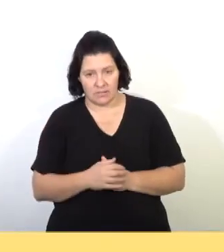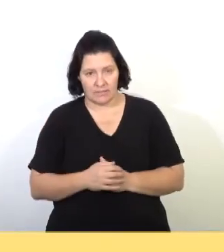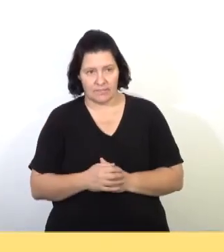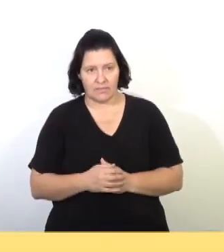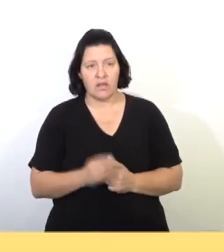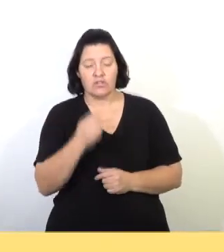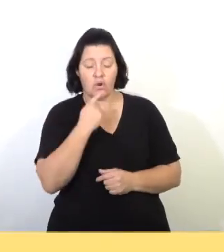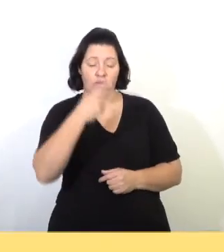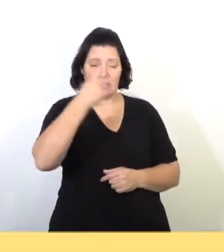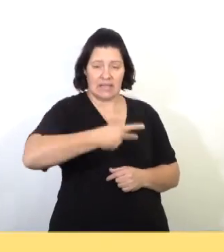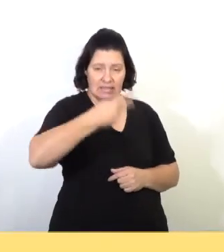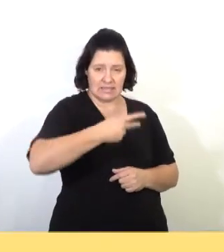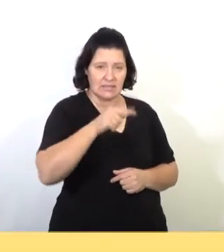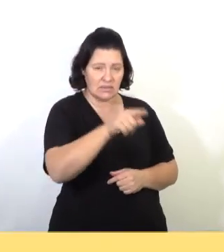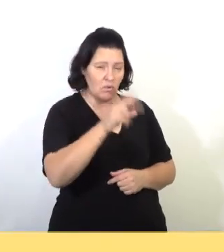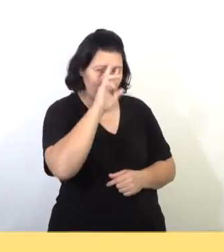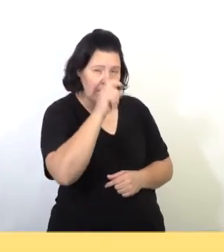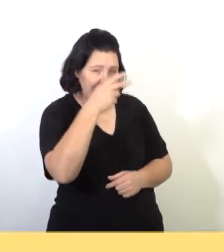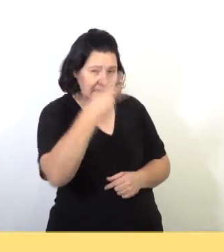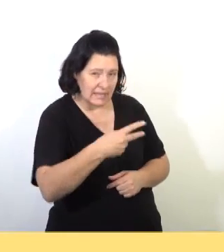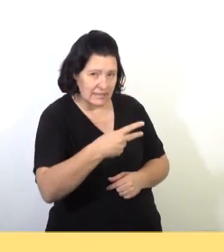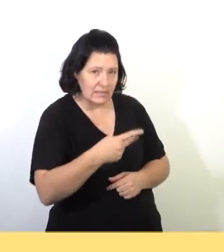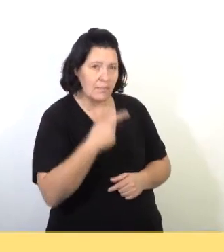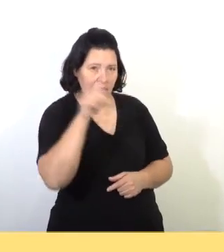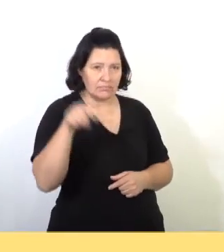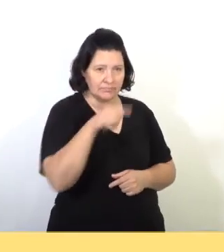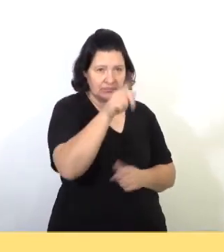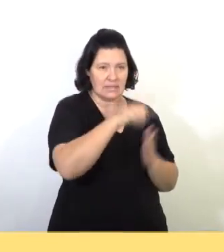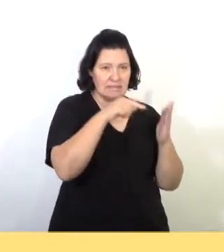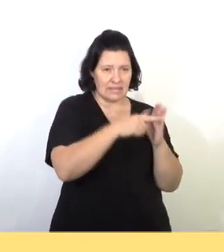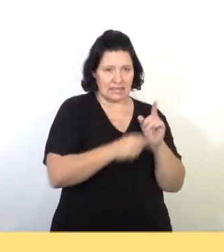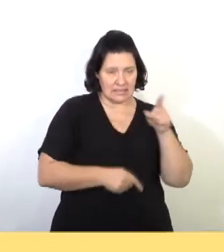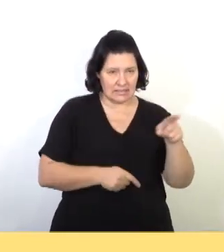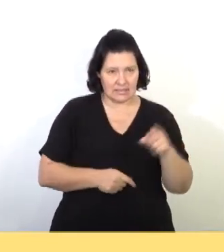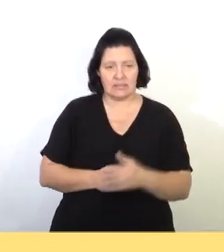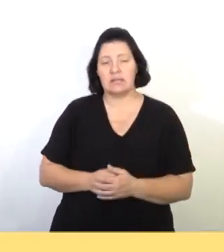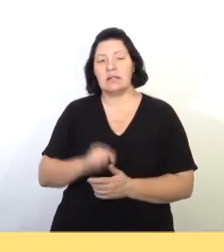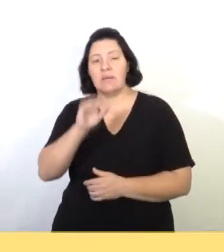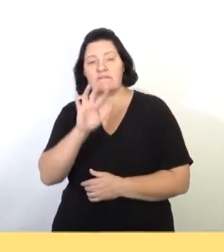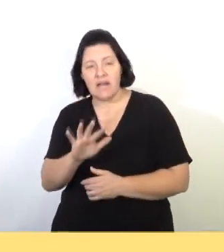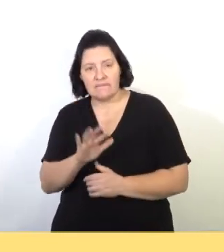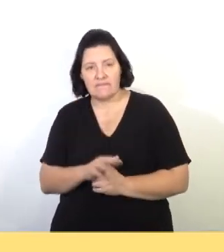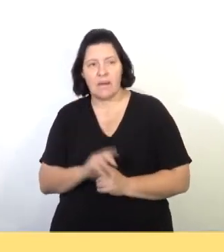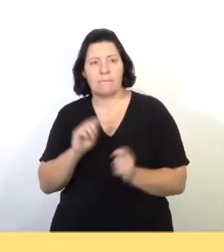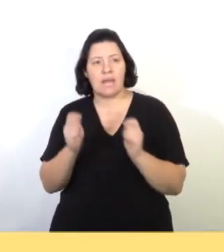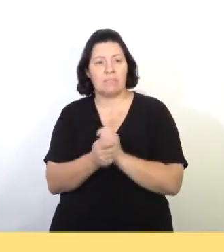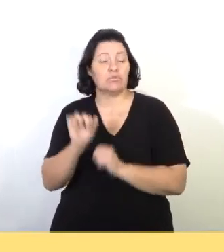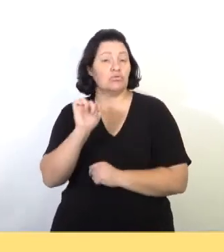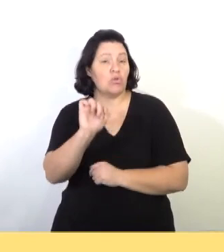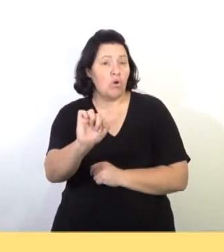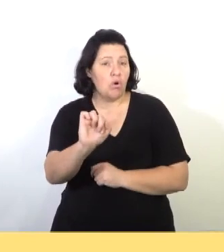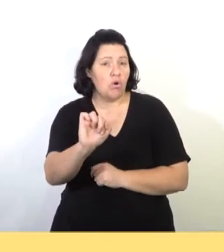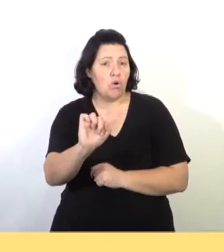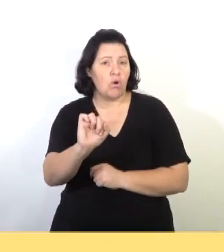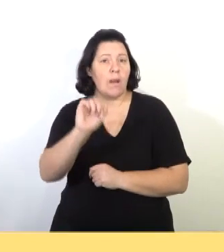They read on the 2nd. Remember the 2nd? So I'm coming to the day. And number 5 becomes